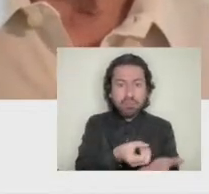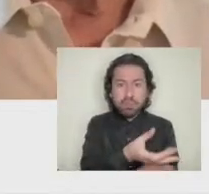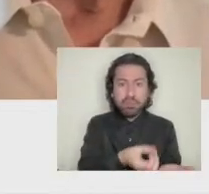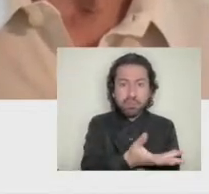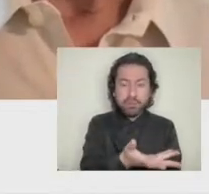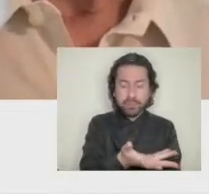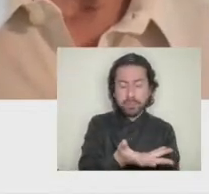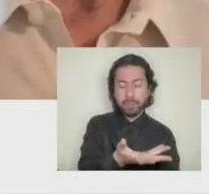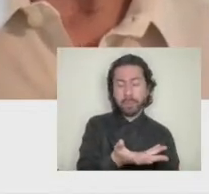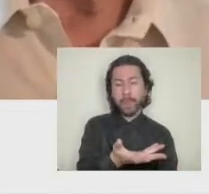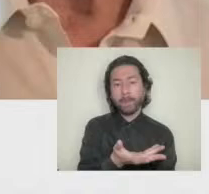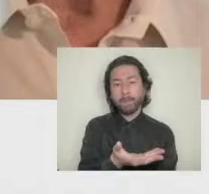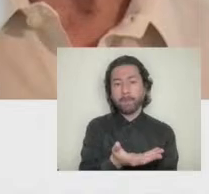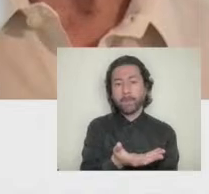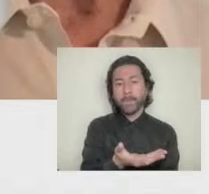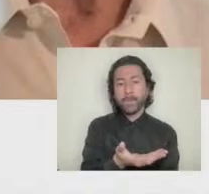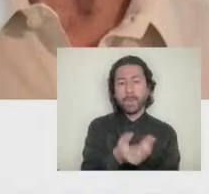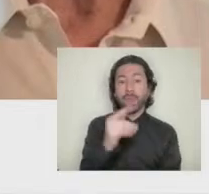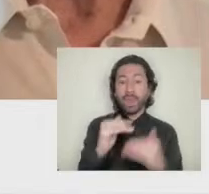Arguably,